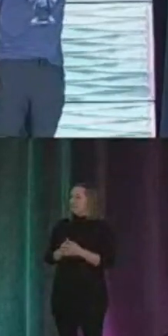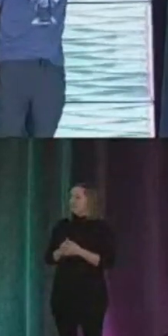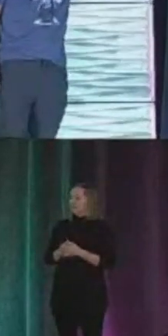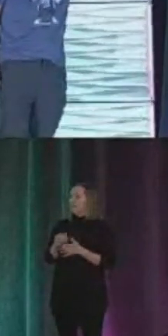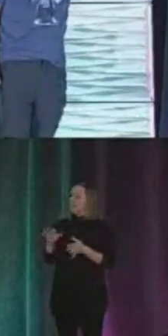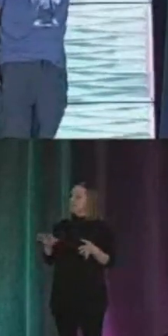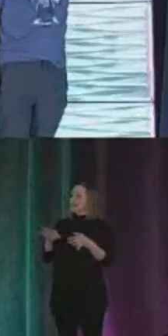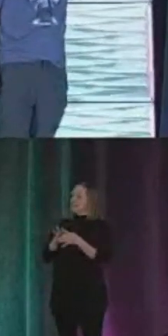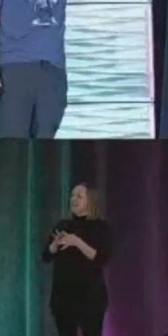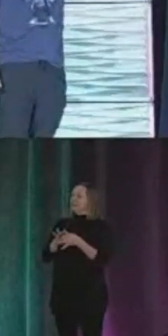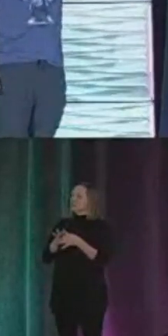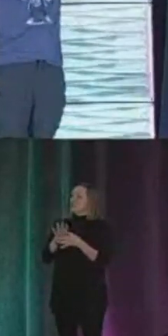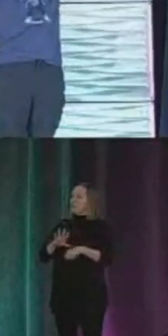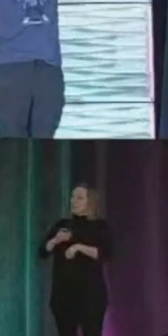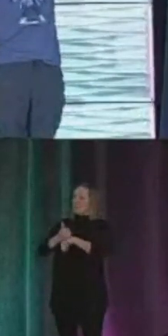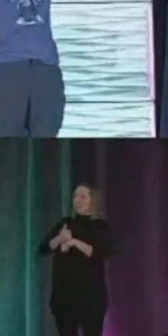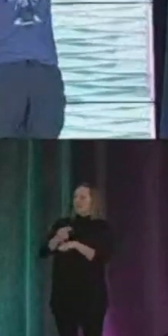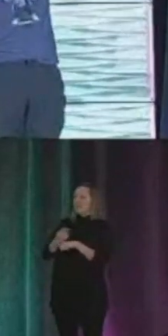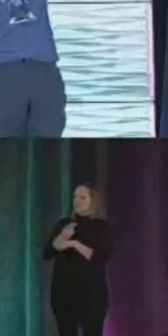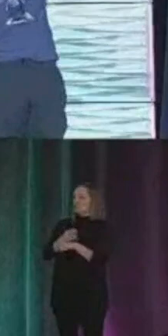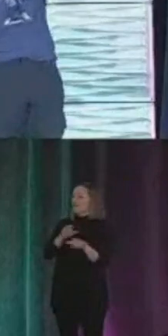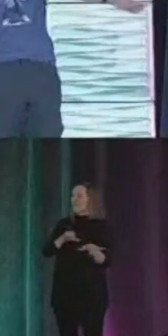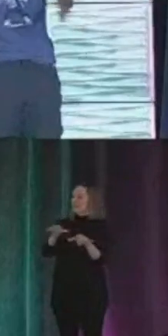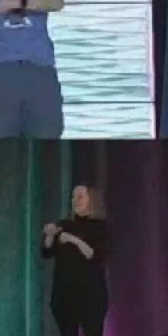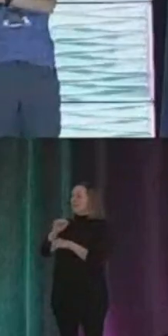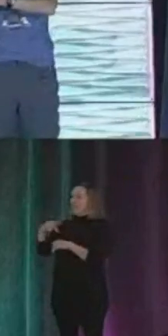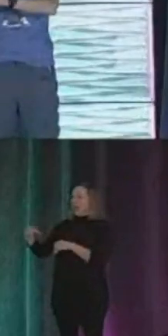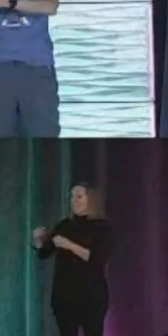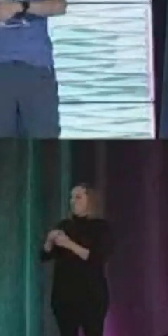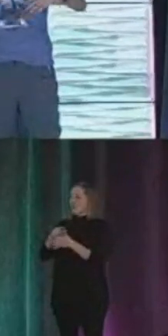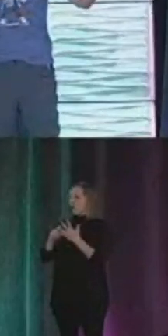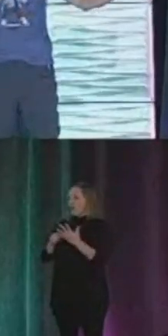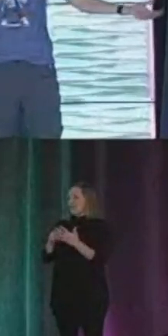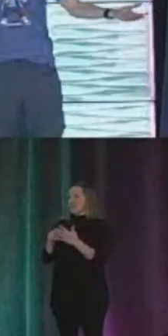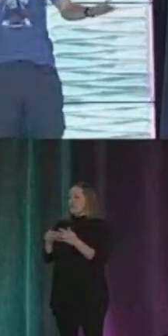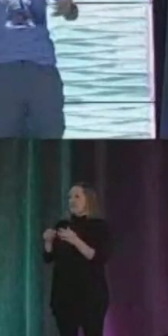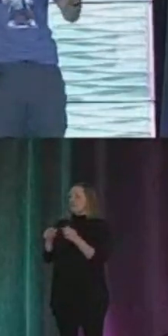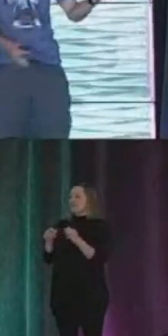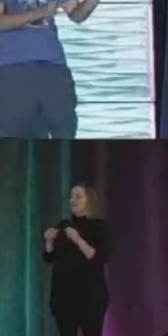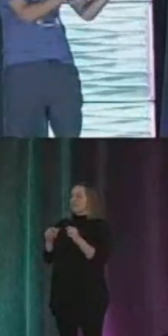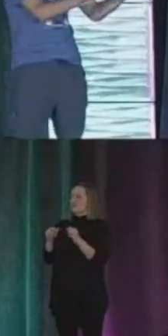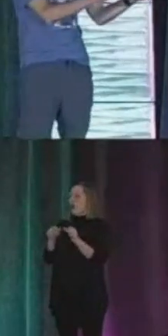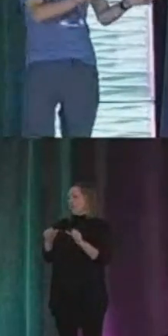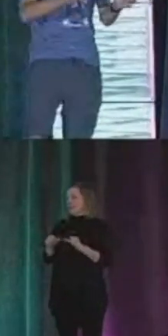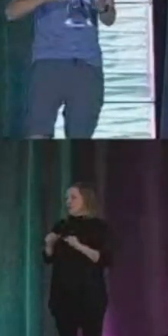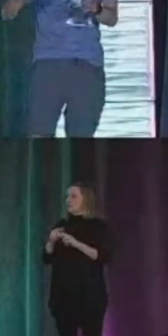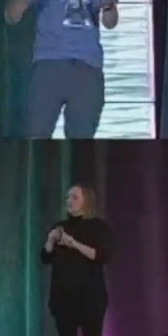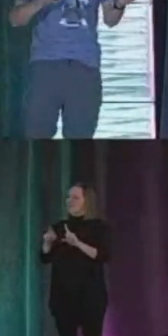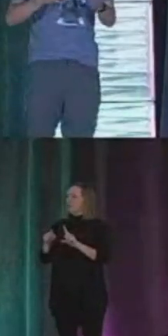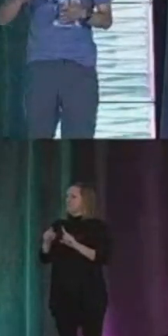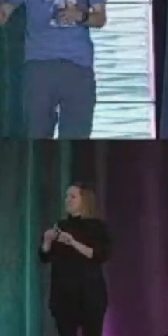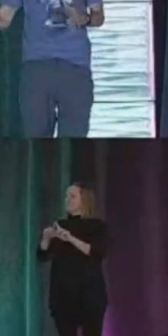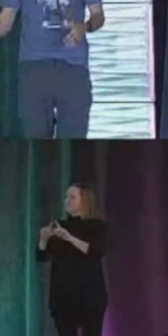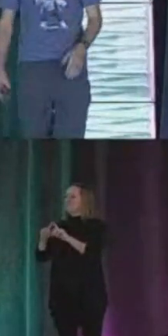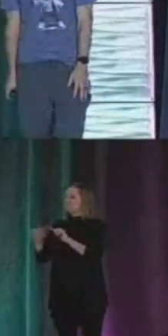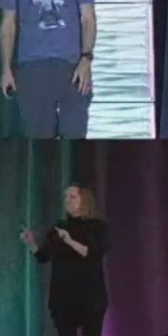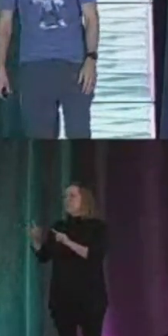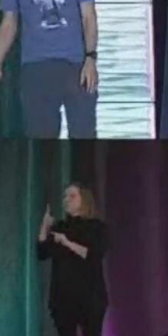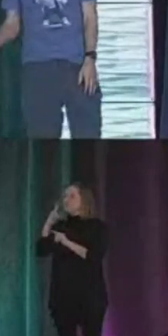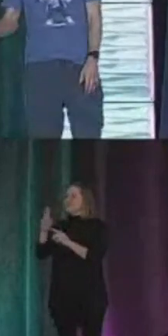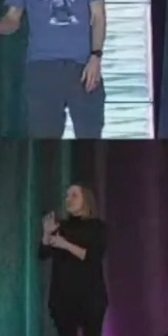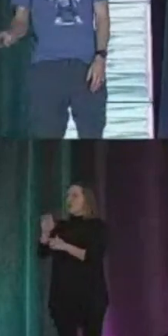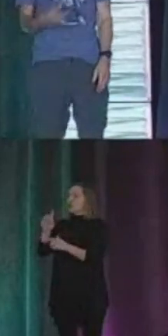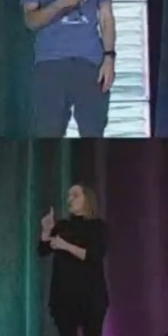a link to an implementation of the same app with all of these architectures, so you can compare and kind of see where the code is moving and